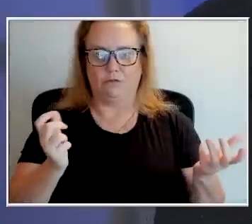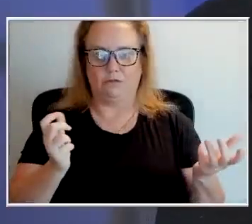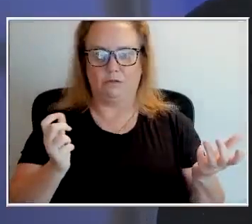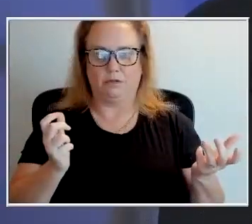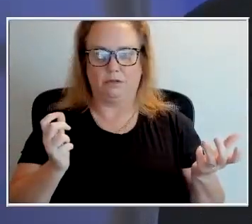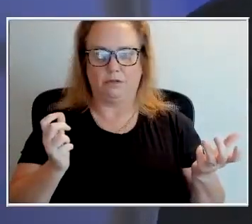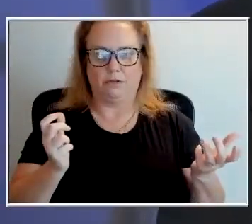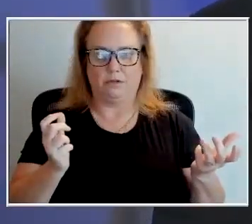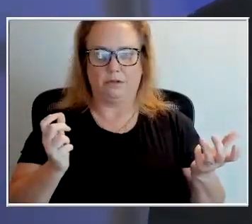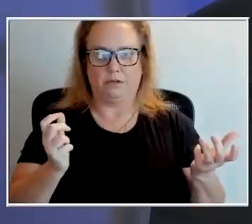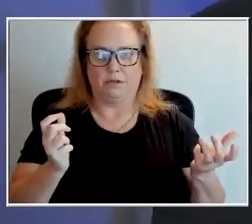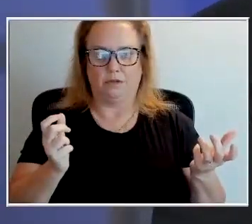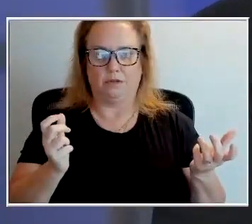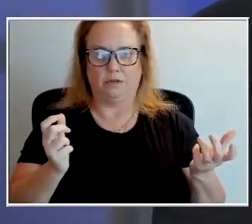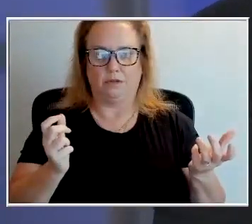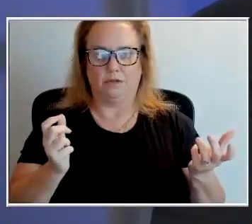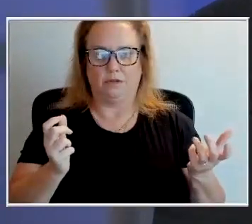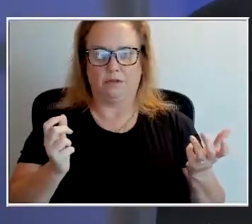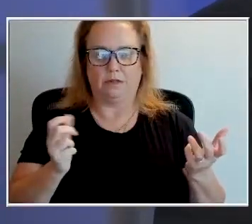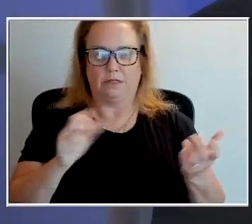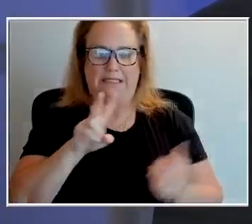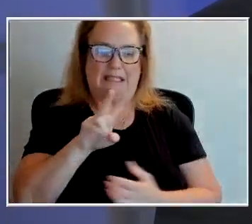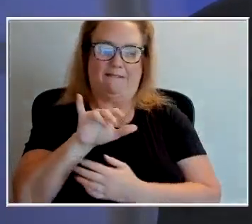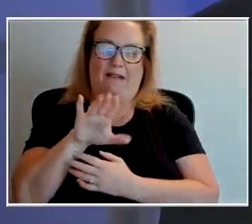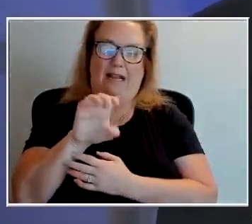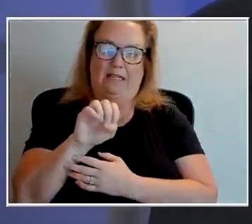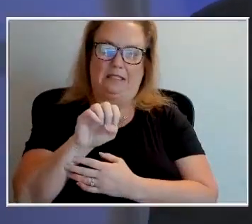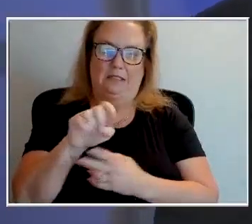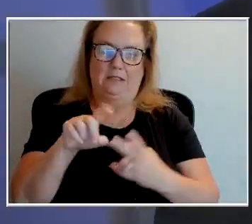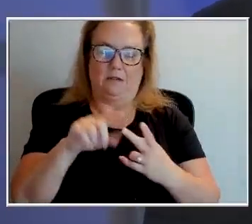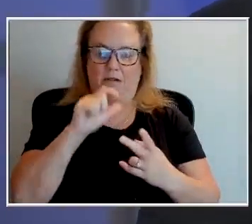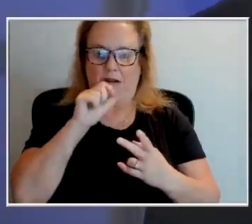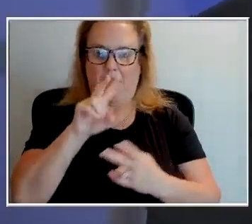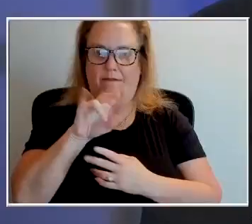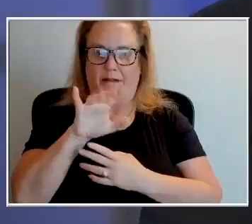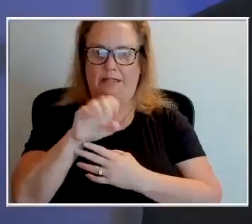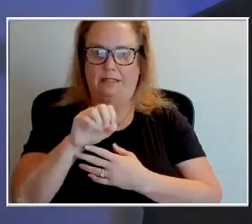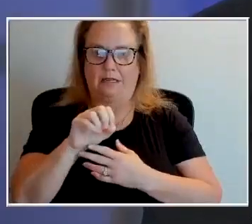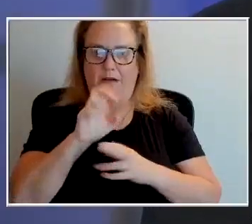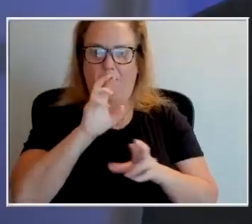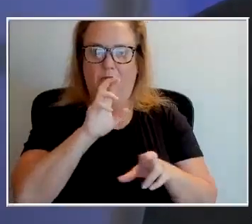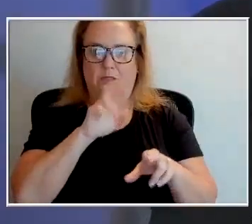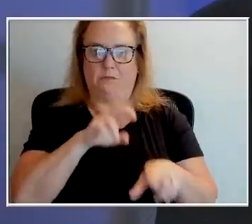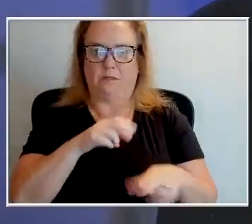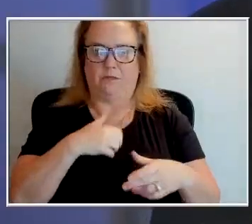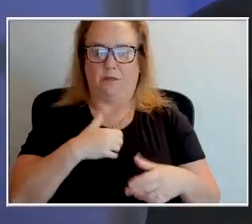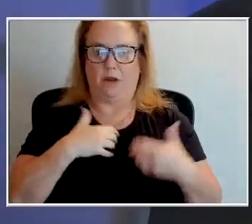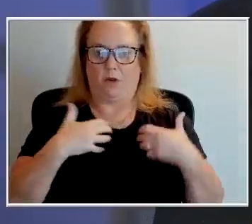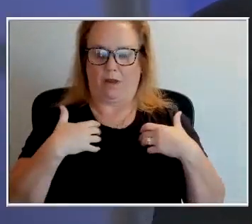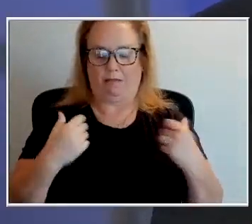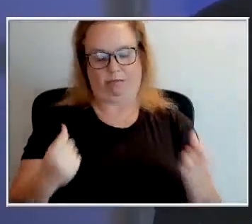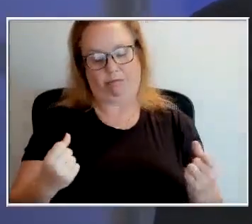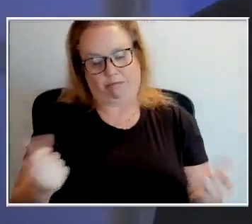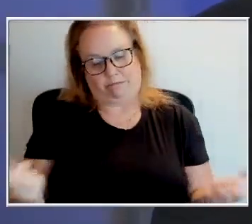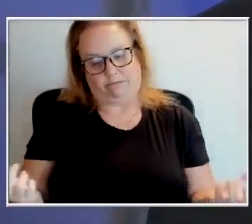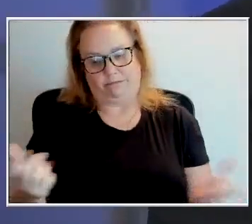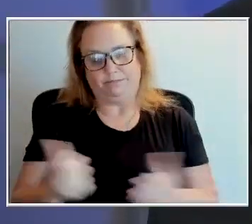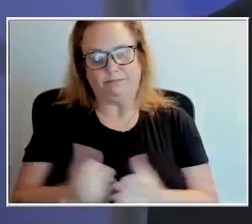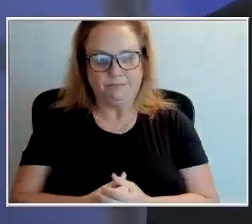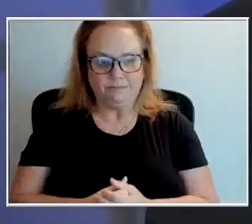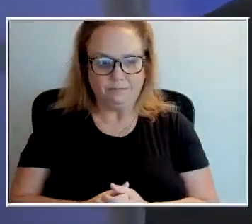know, is this a vice or is it not a vice? And, you know, I'm responsible for my own health, so you know,